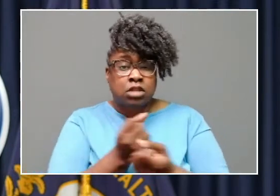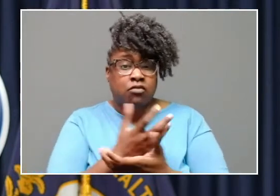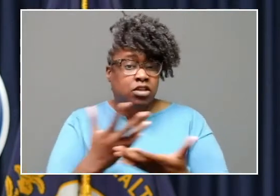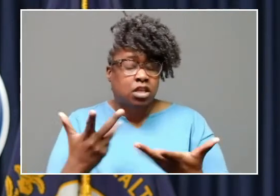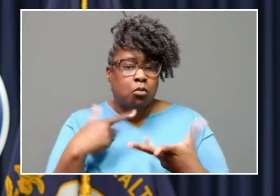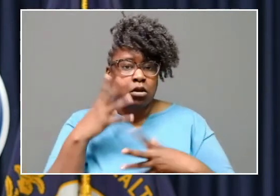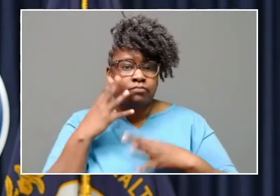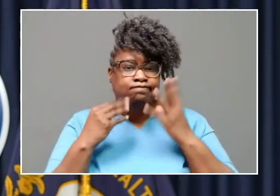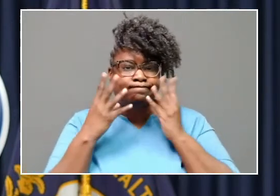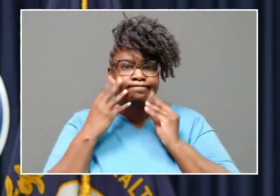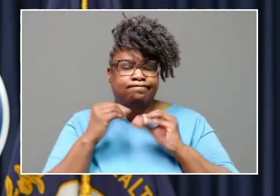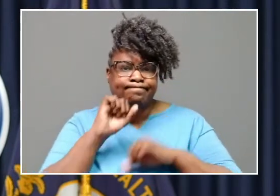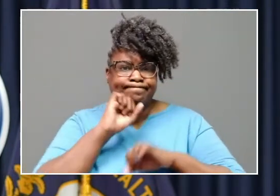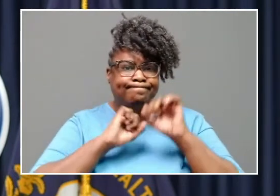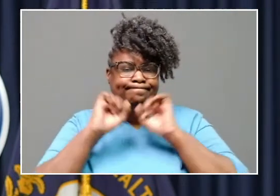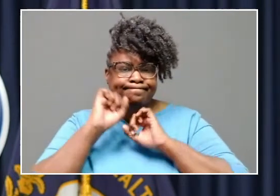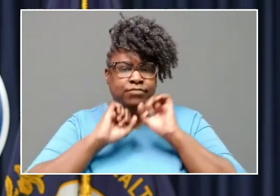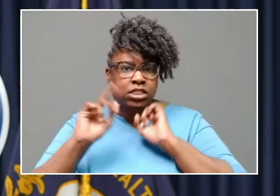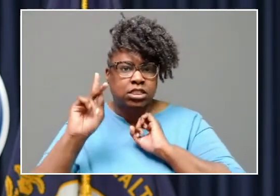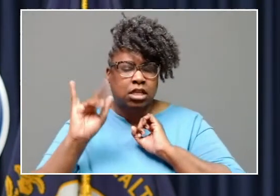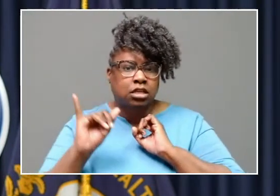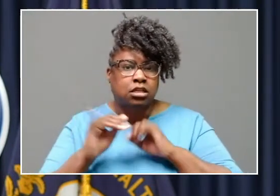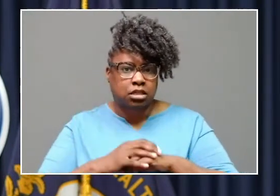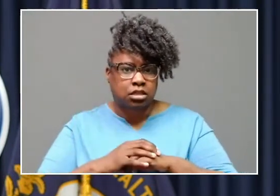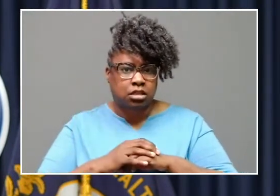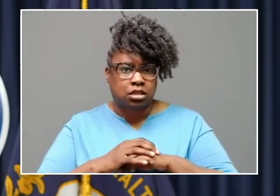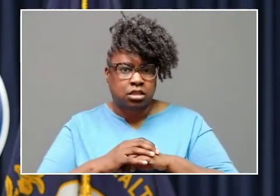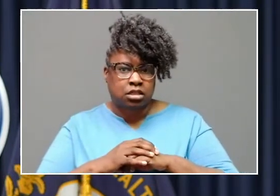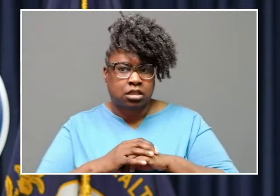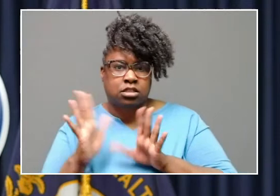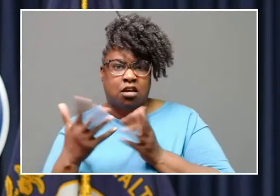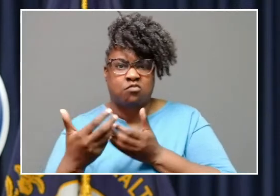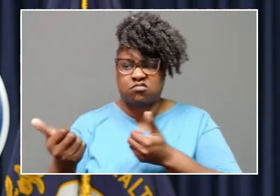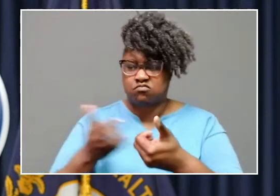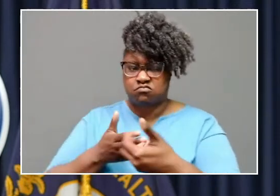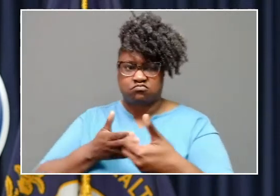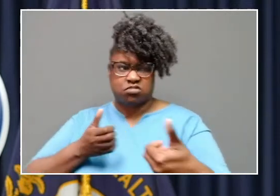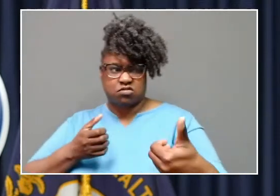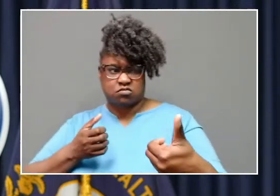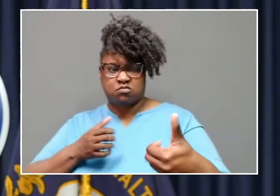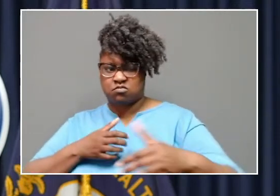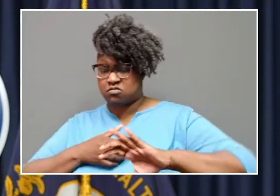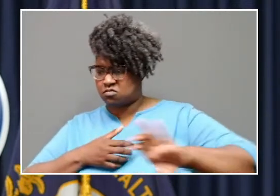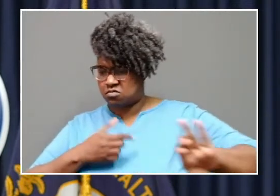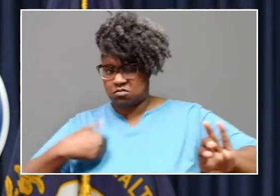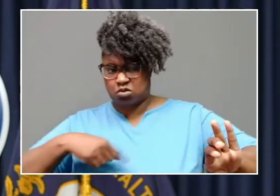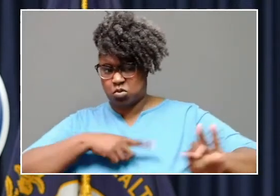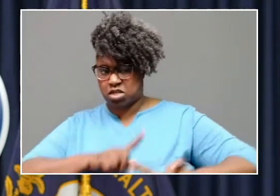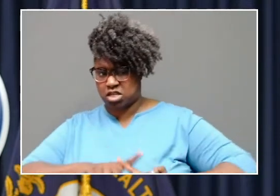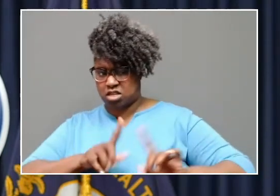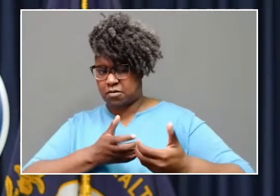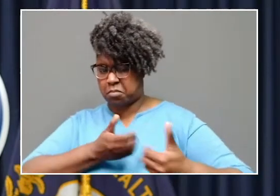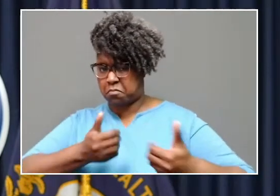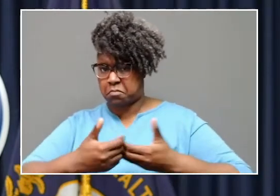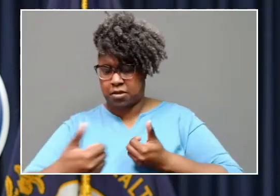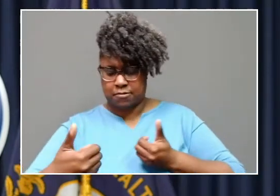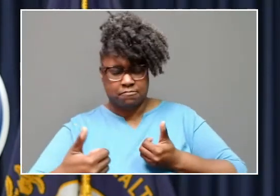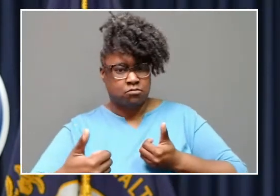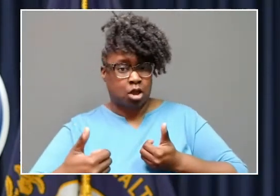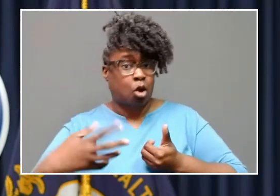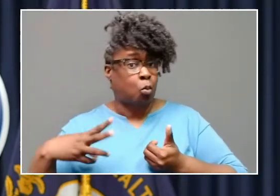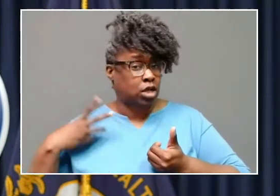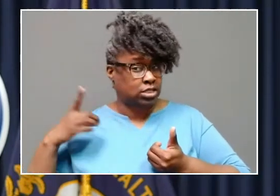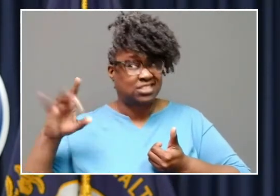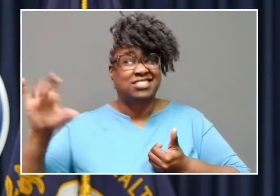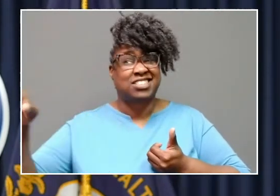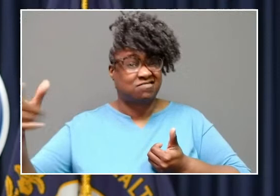Kentucky, we have stripped away a lot of the us versus them that seems to be so dominant in Washington, D.C. I